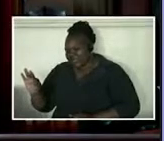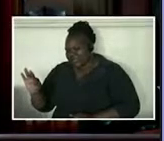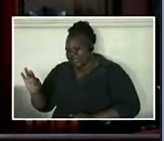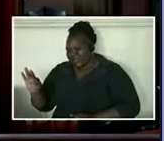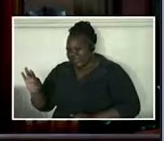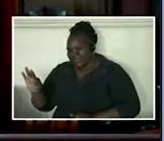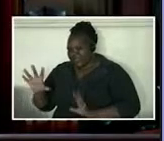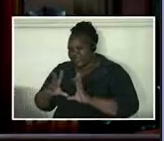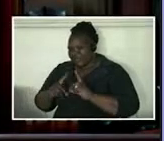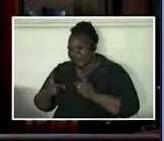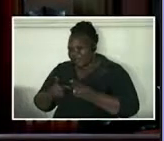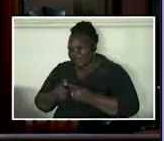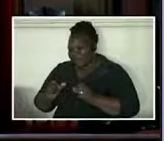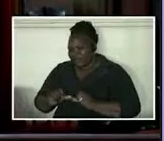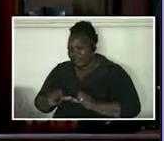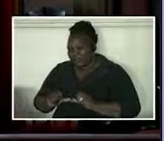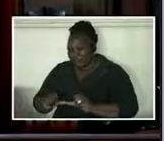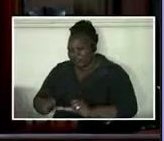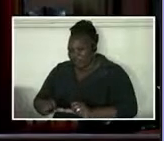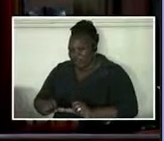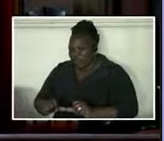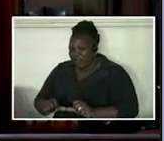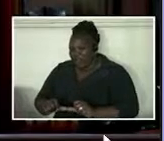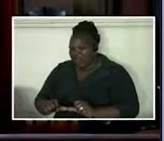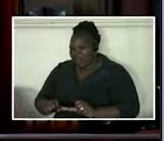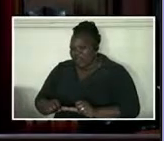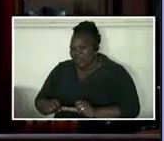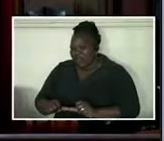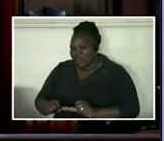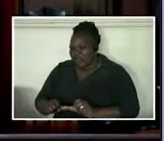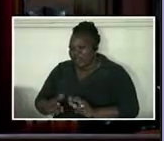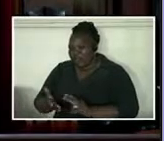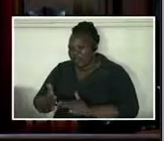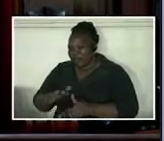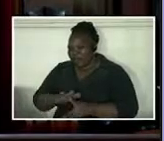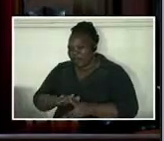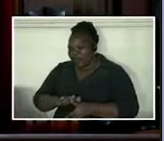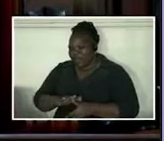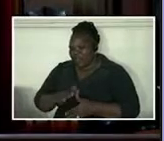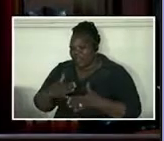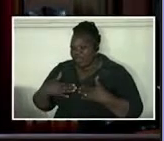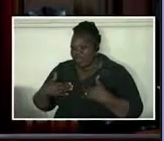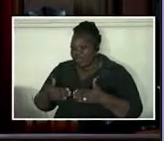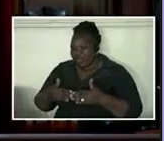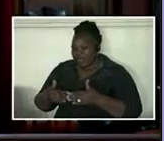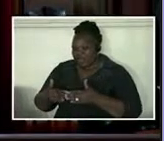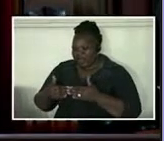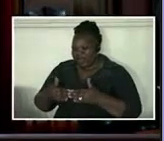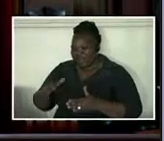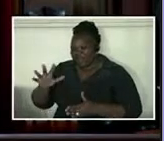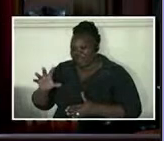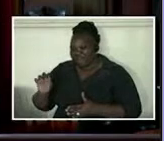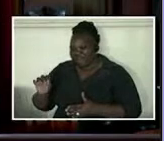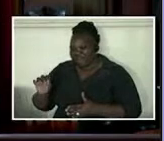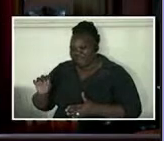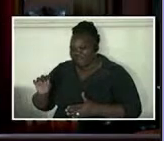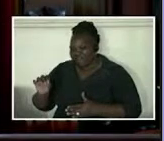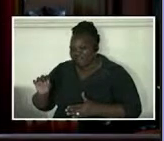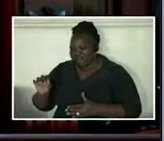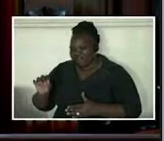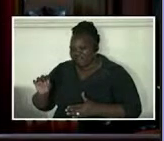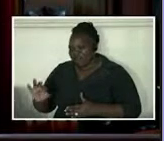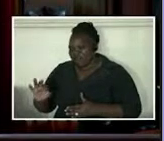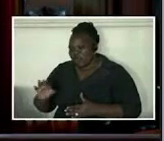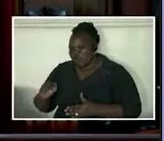continue to plantarize healthcare and has allocated approximately 53 of its annual budget towards this essential